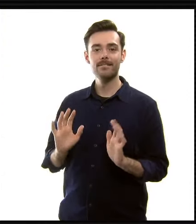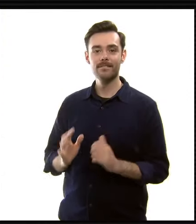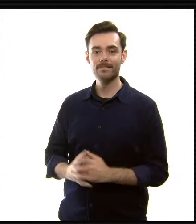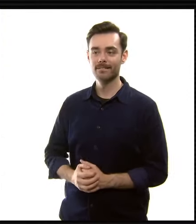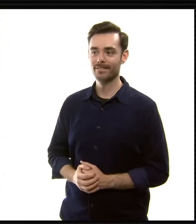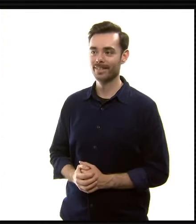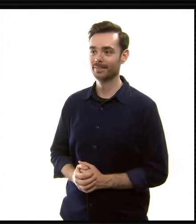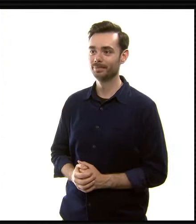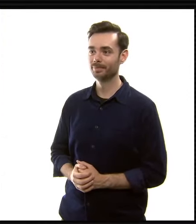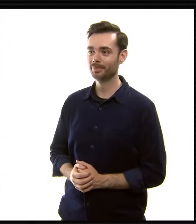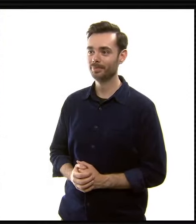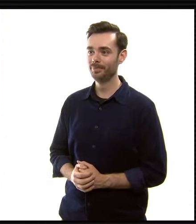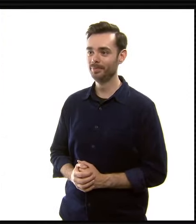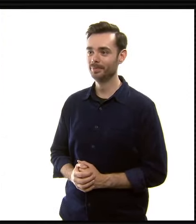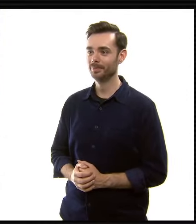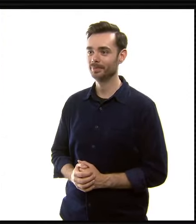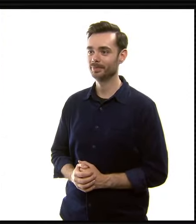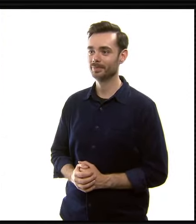Yeah.